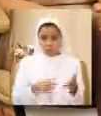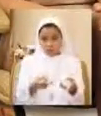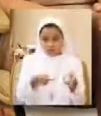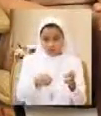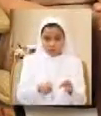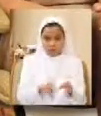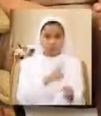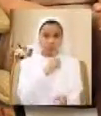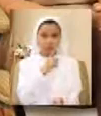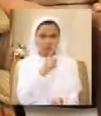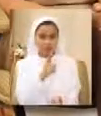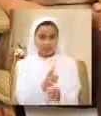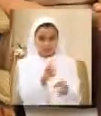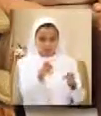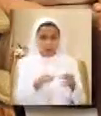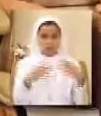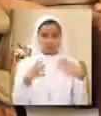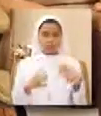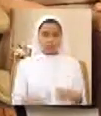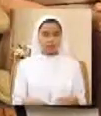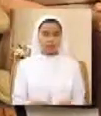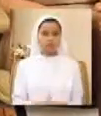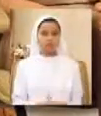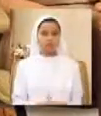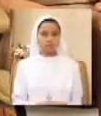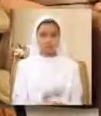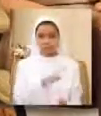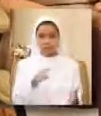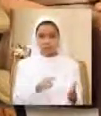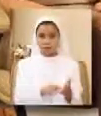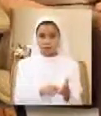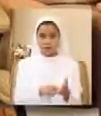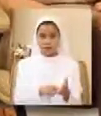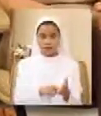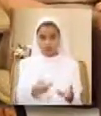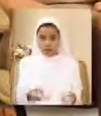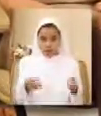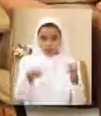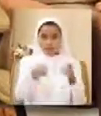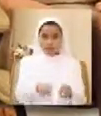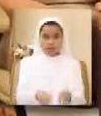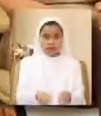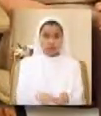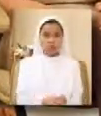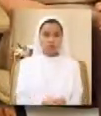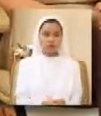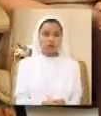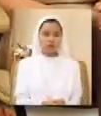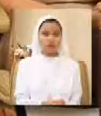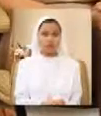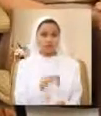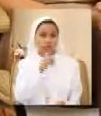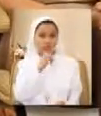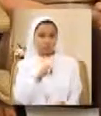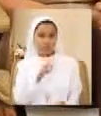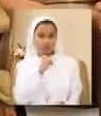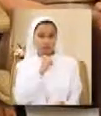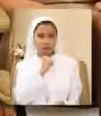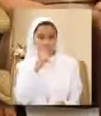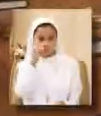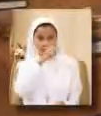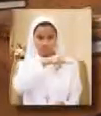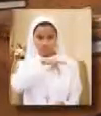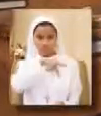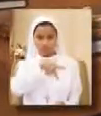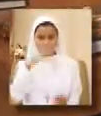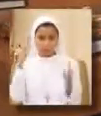this event, I mean, this experience, this honor, if you like, is not for me personally. It's the Archdiocese. Eh, dala-dala ko